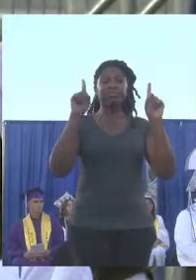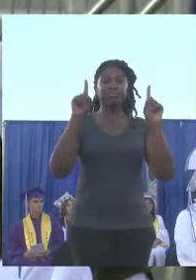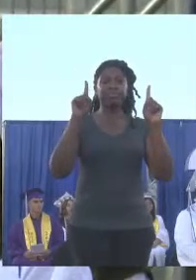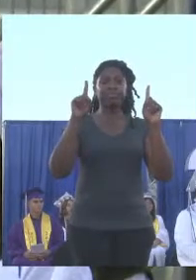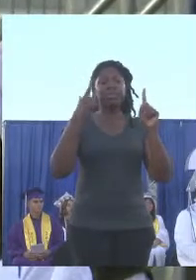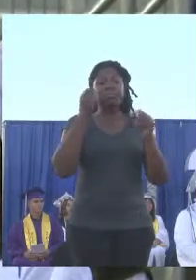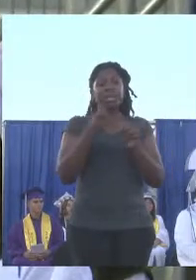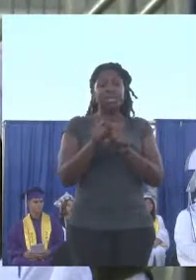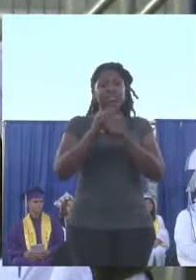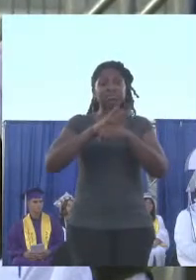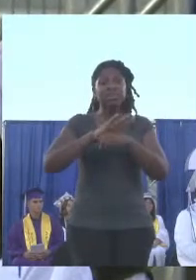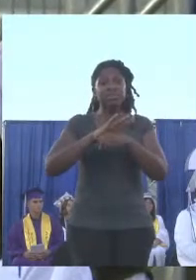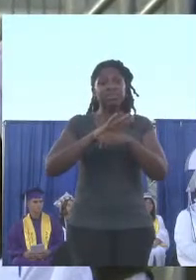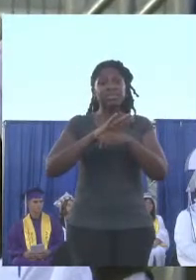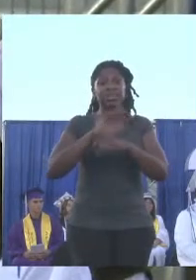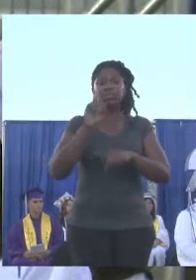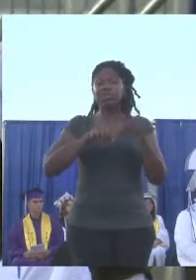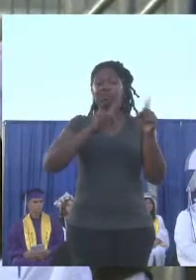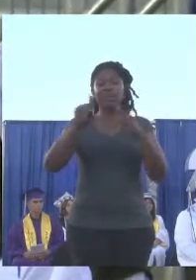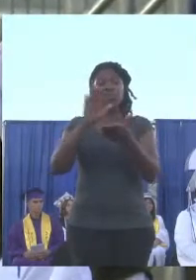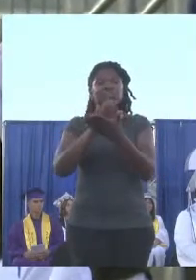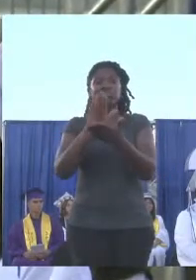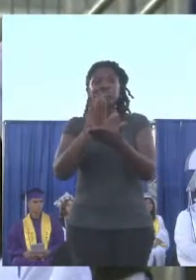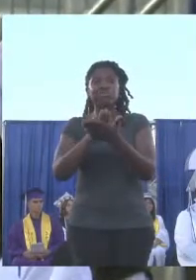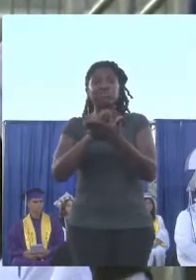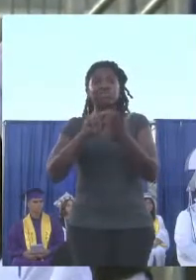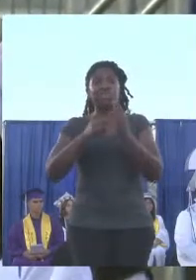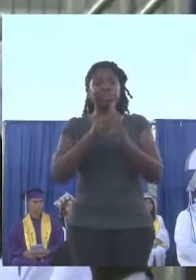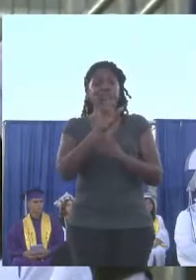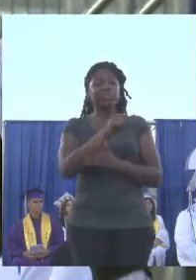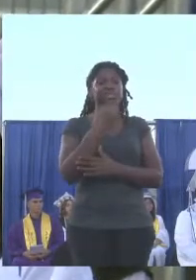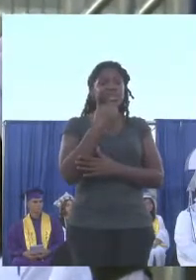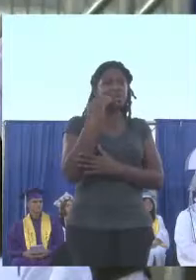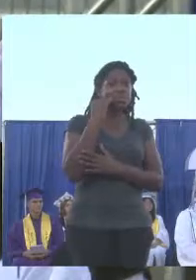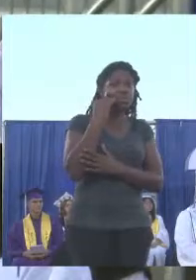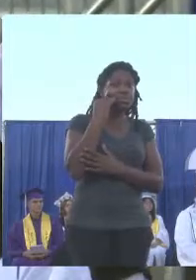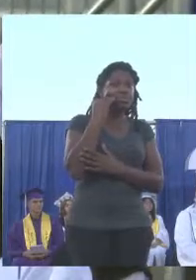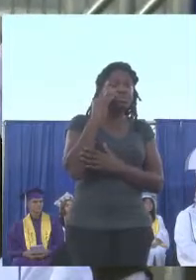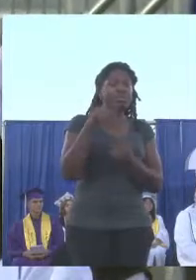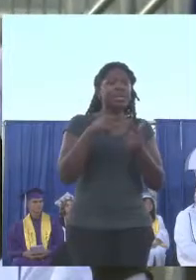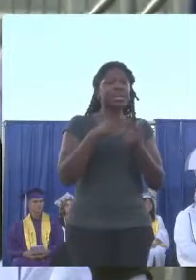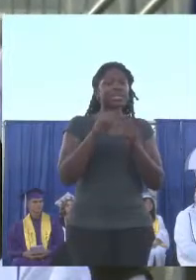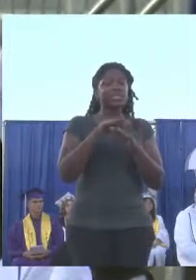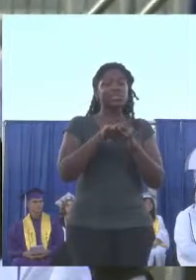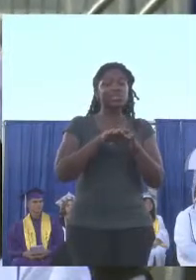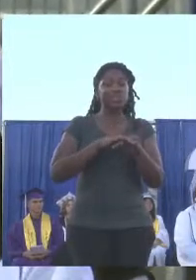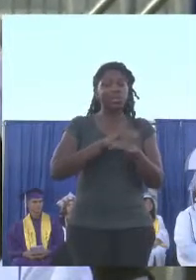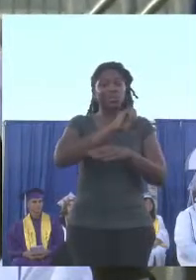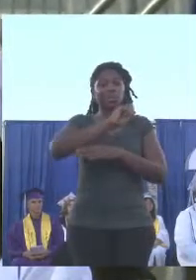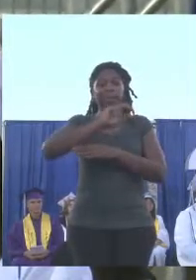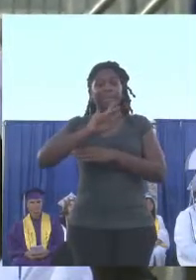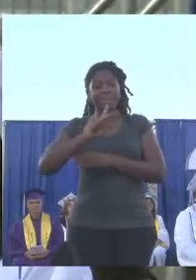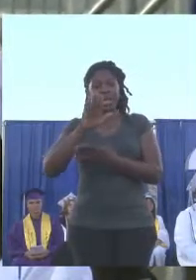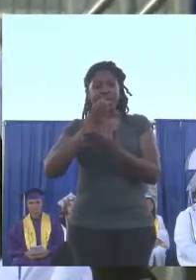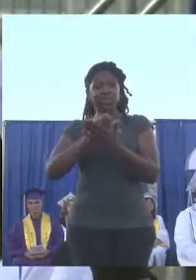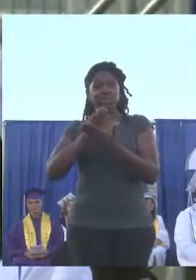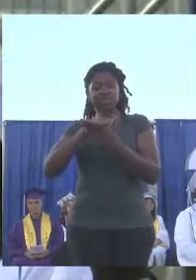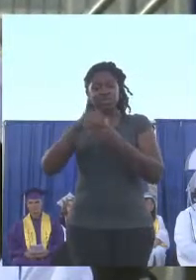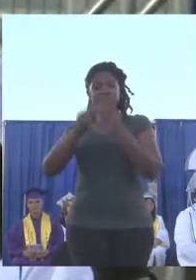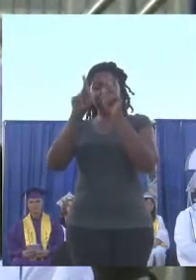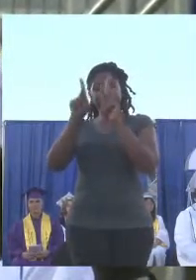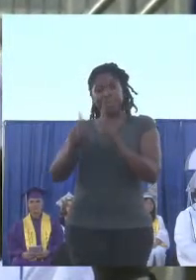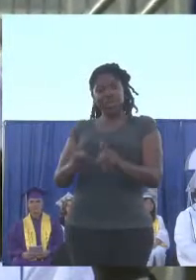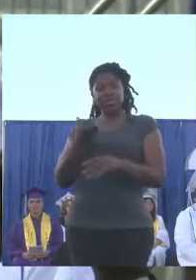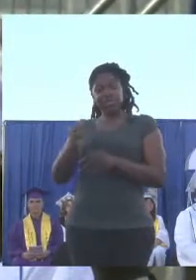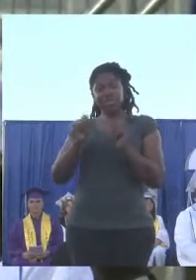pandemic, bearing the stress of the world and school, to slowly easing back to school in person, where we continue to